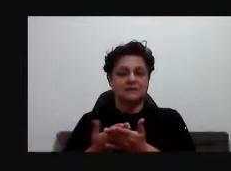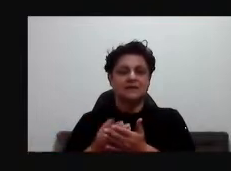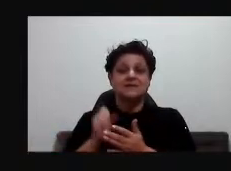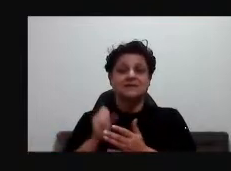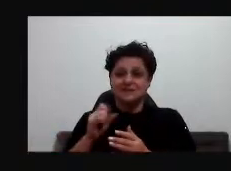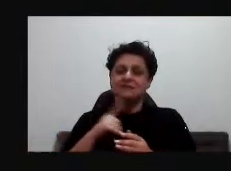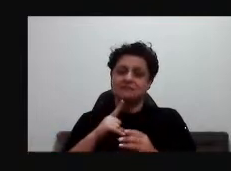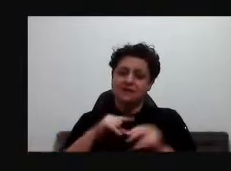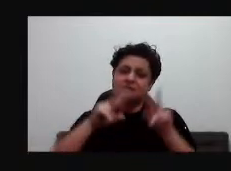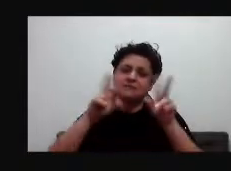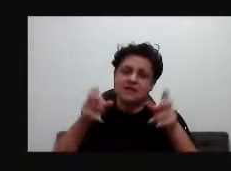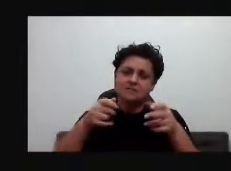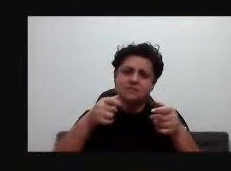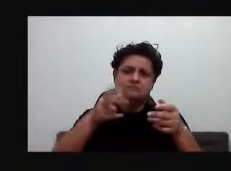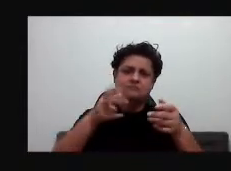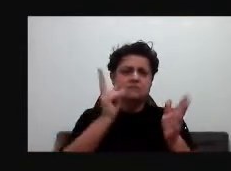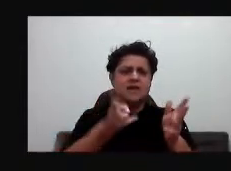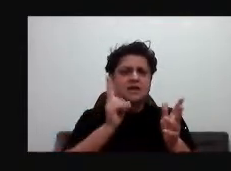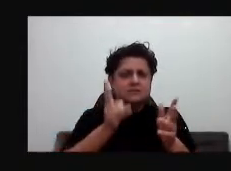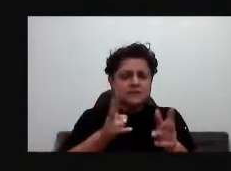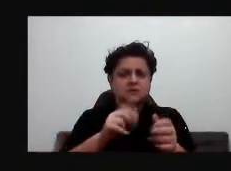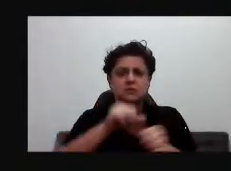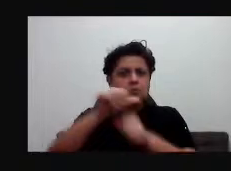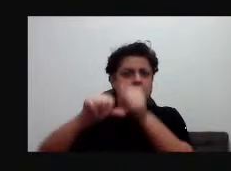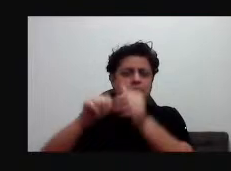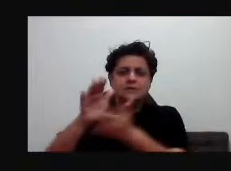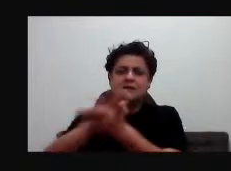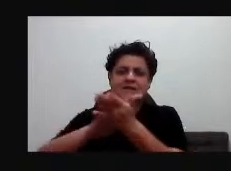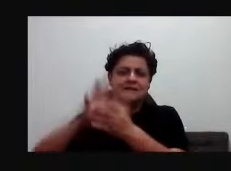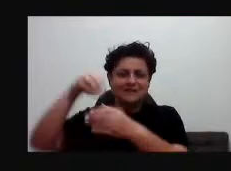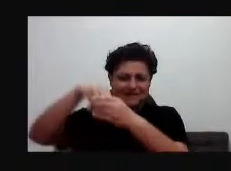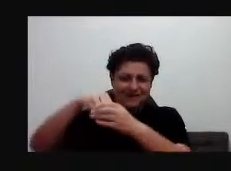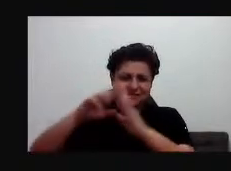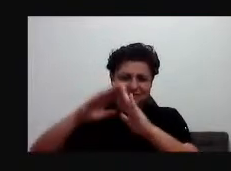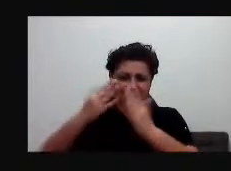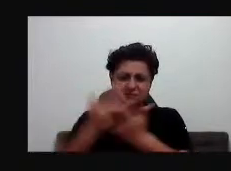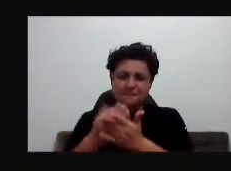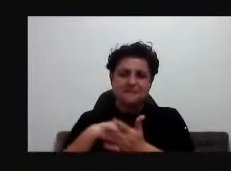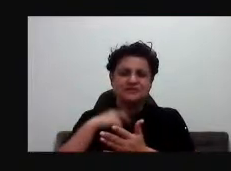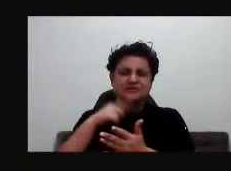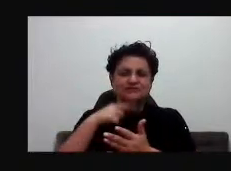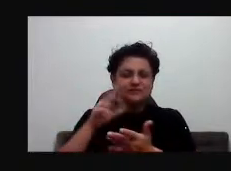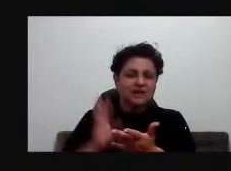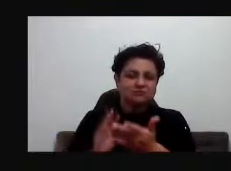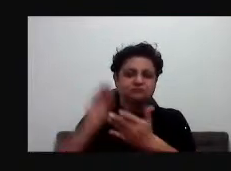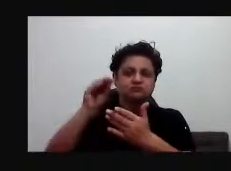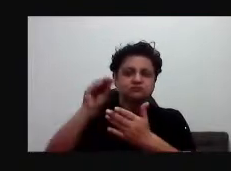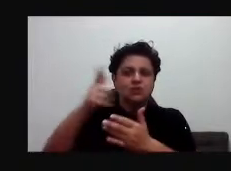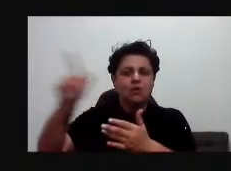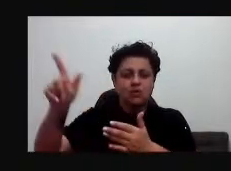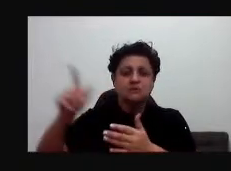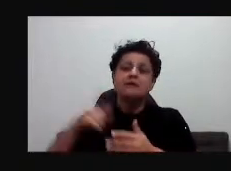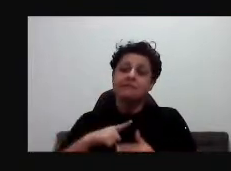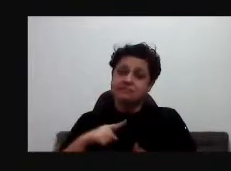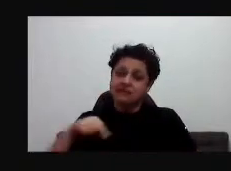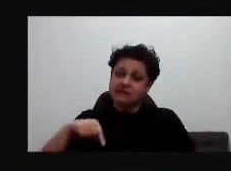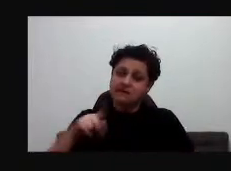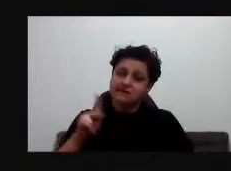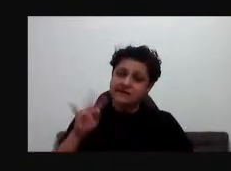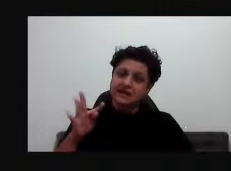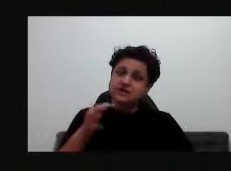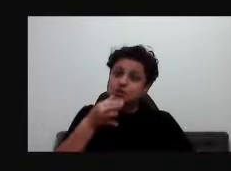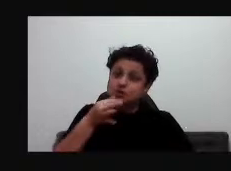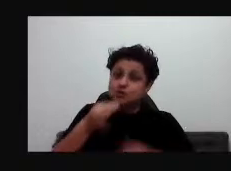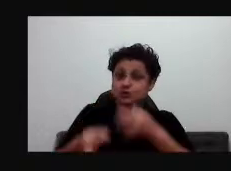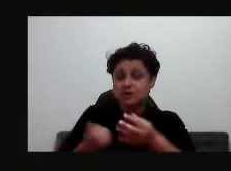or have the time to do other things, there are suggestions in the toolkit that should help you